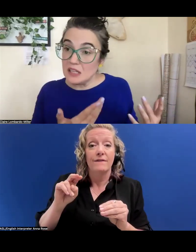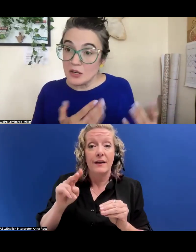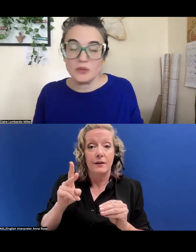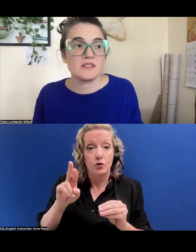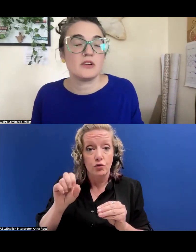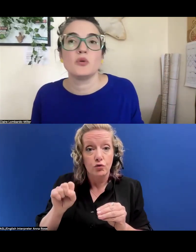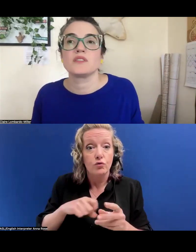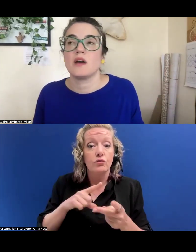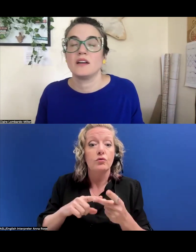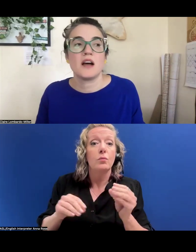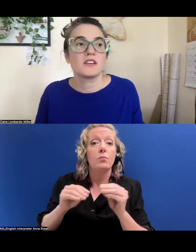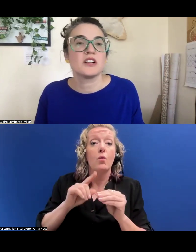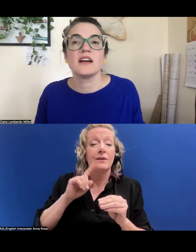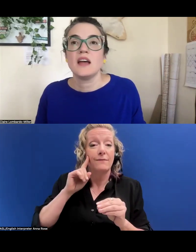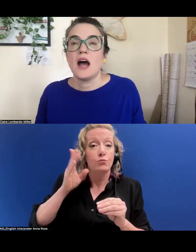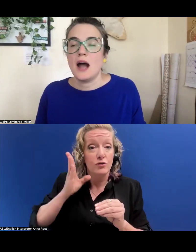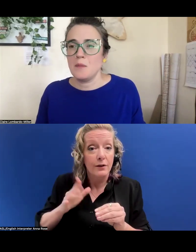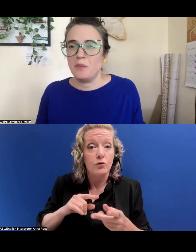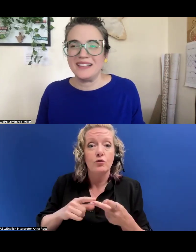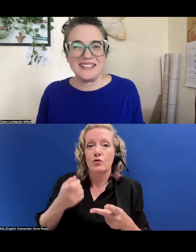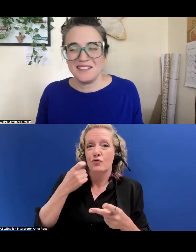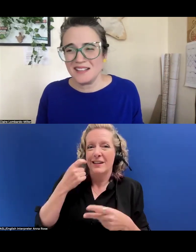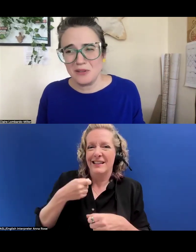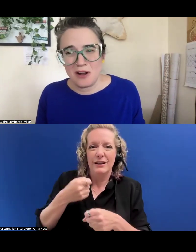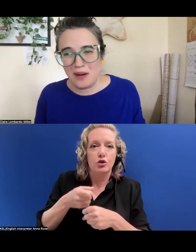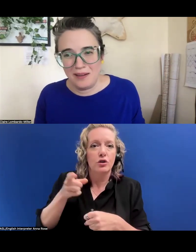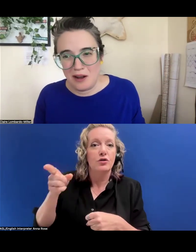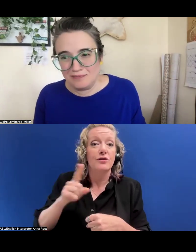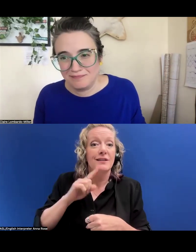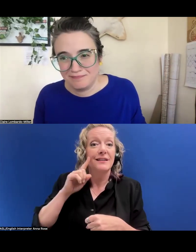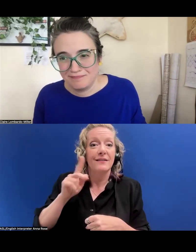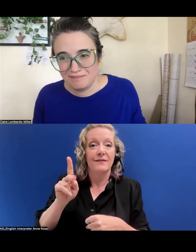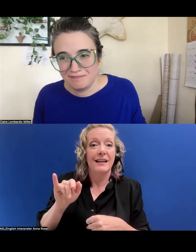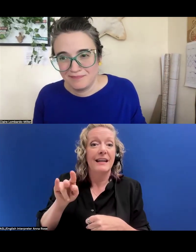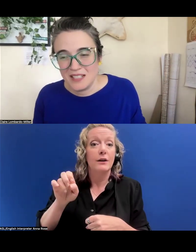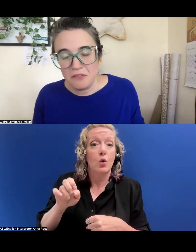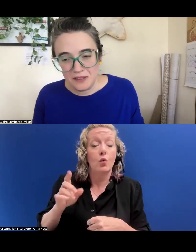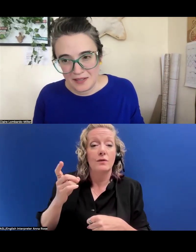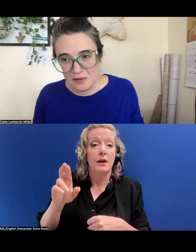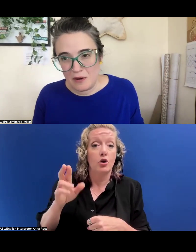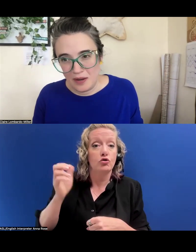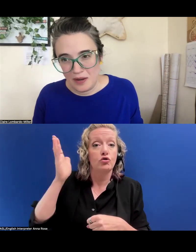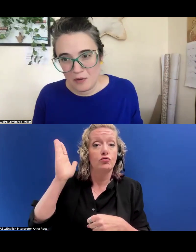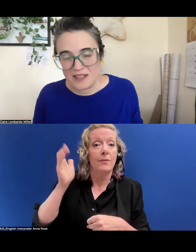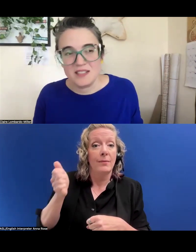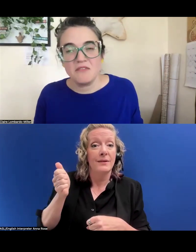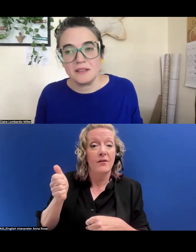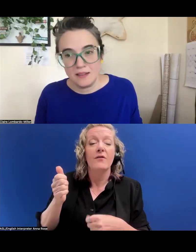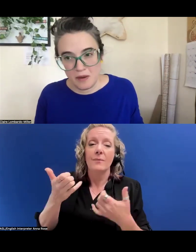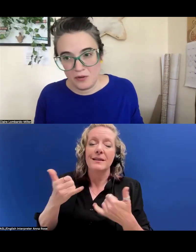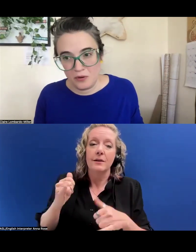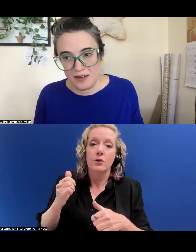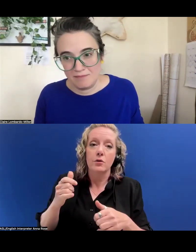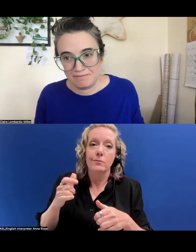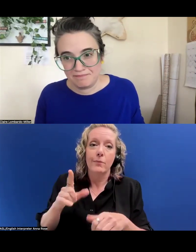deaf keynote this year who was a doctor, but it still has a long way to go. Definitely has a long way to go. It's definitely